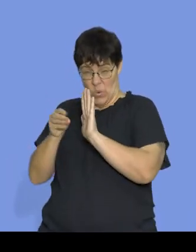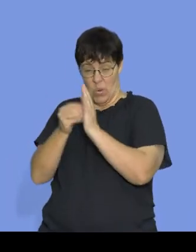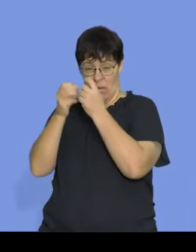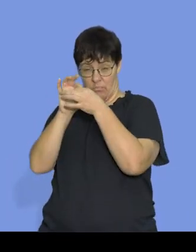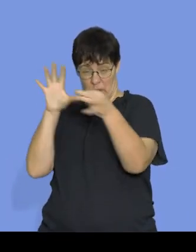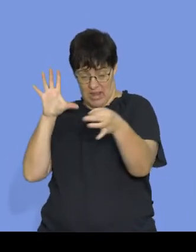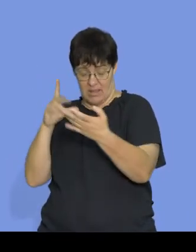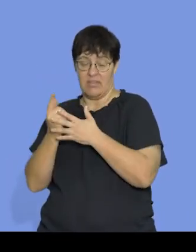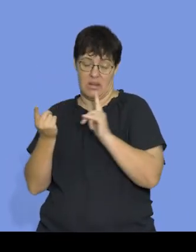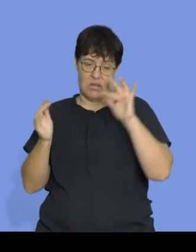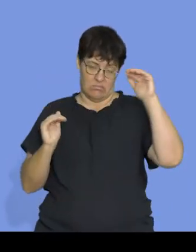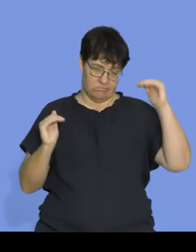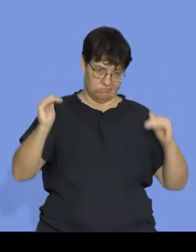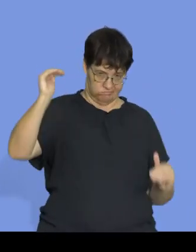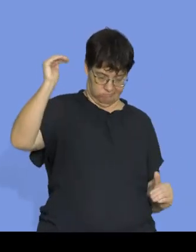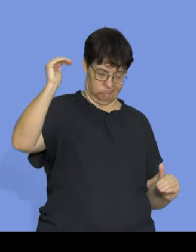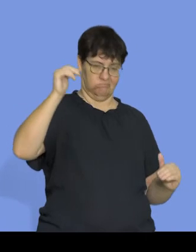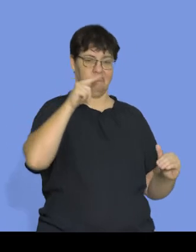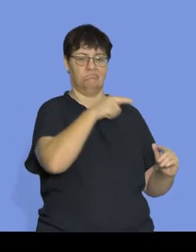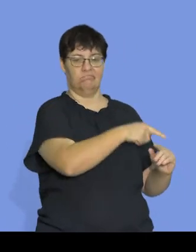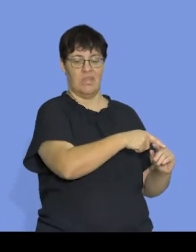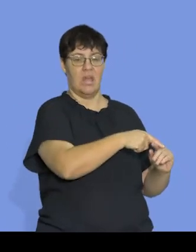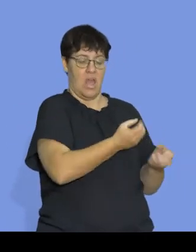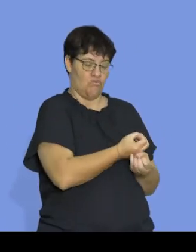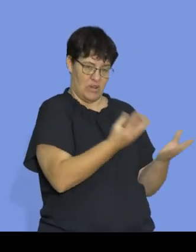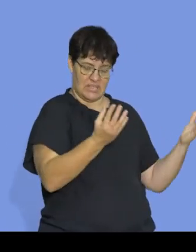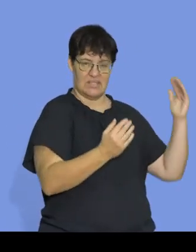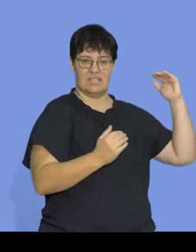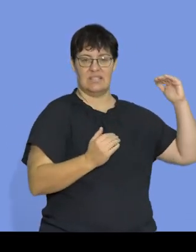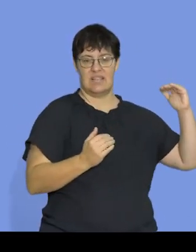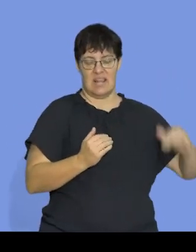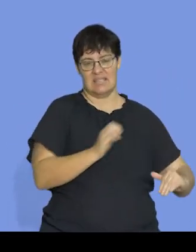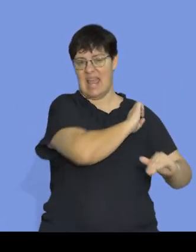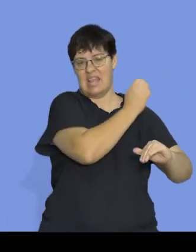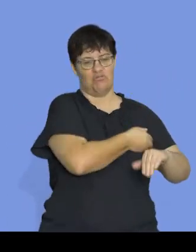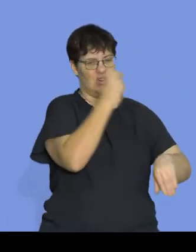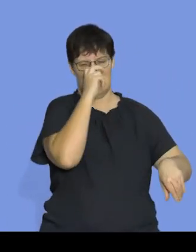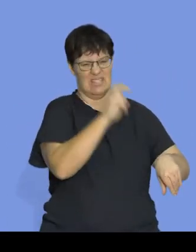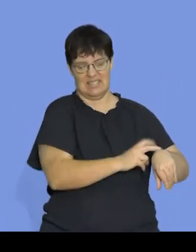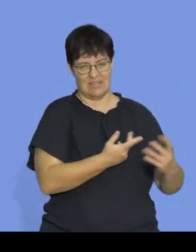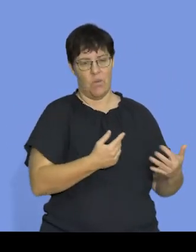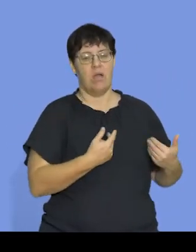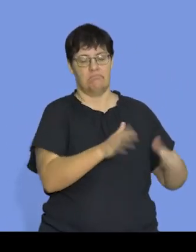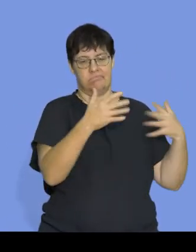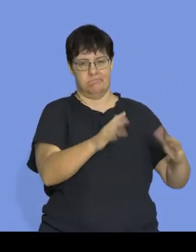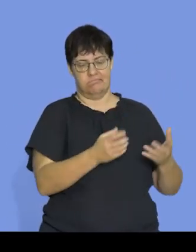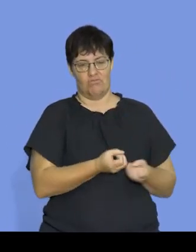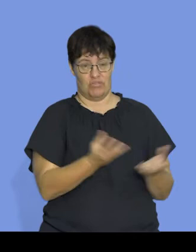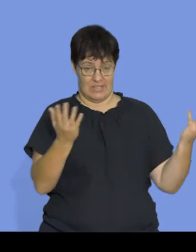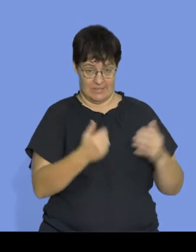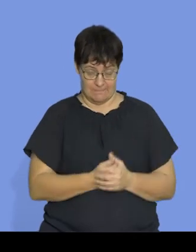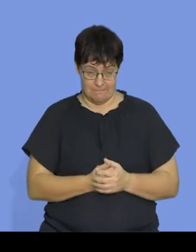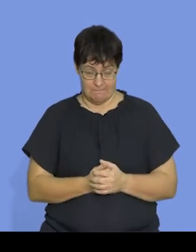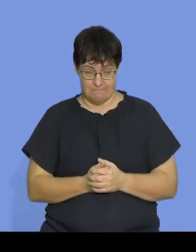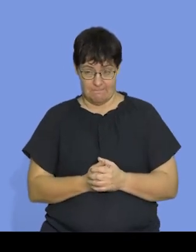surroundings, being supplied to the reaction. That's why there is an increase in the energy of the system. Okay, so while the